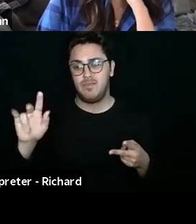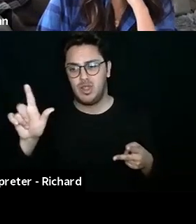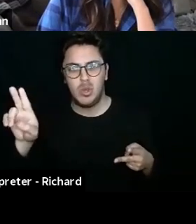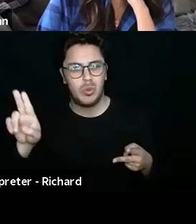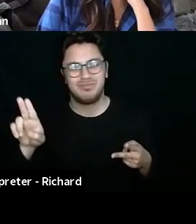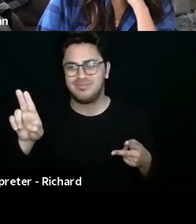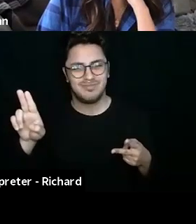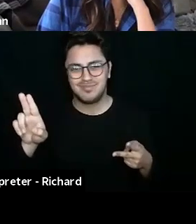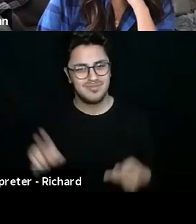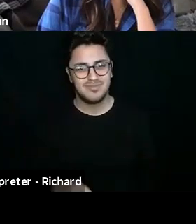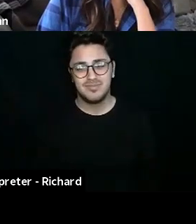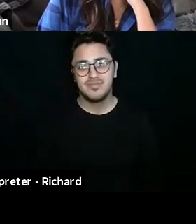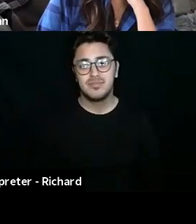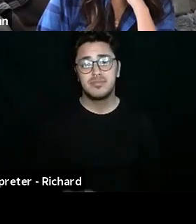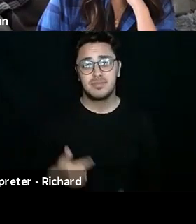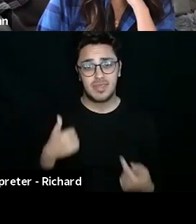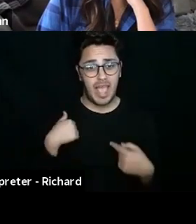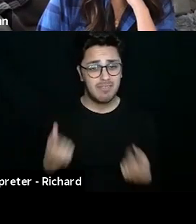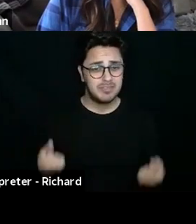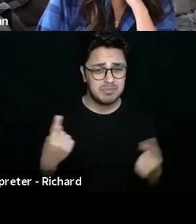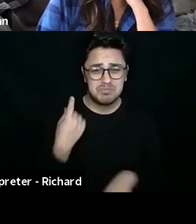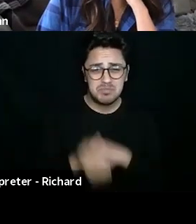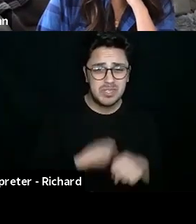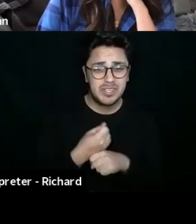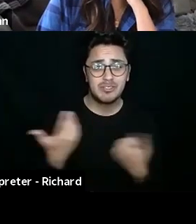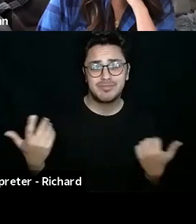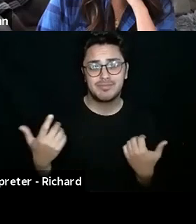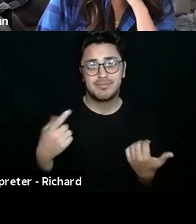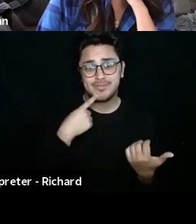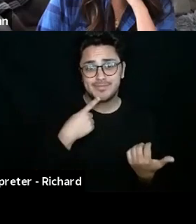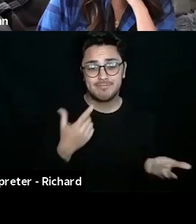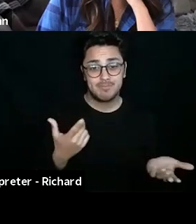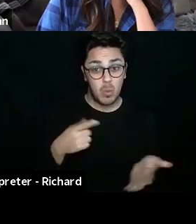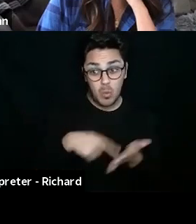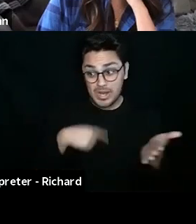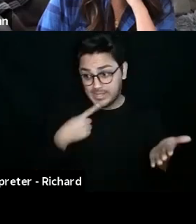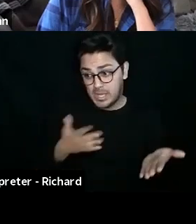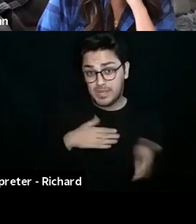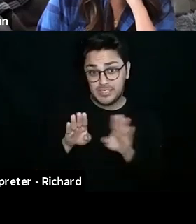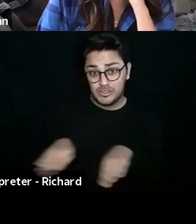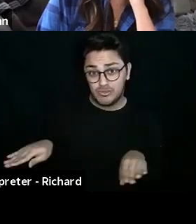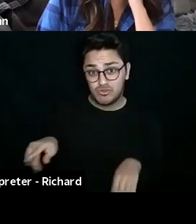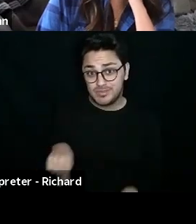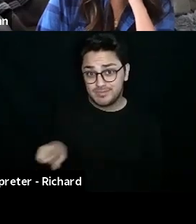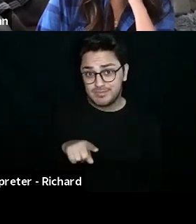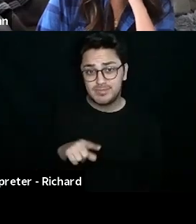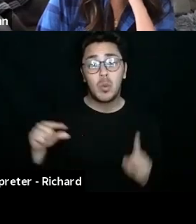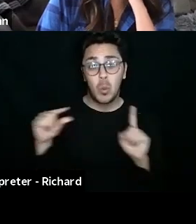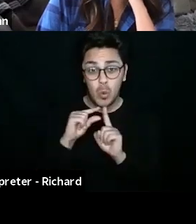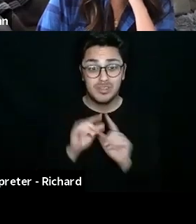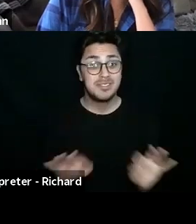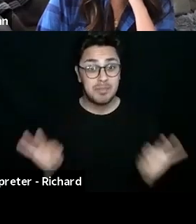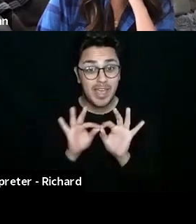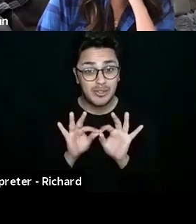And I've spent the better part of the year saying what I say to my children, which is, words matter, and